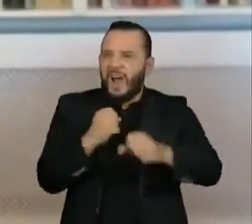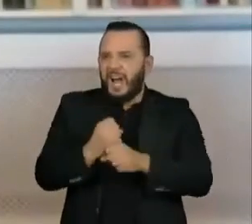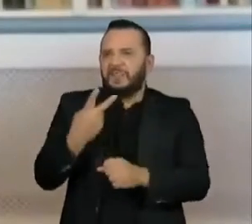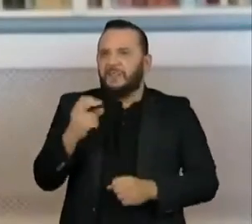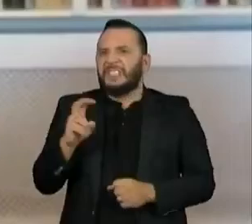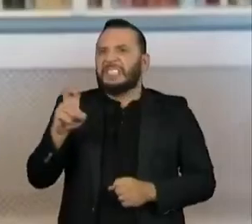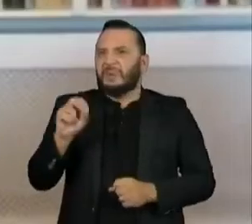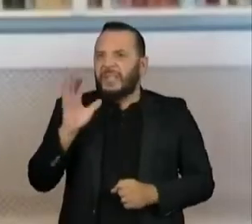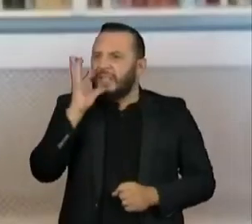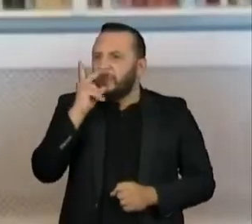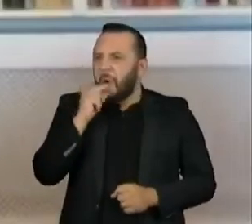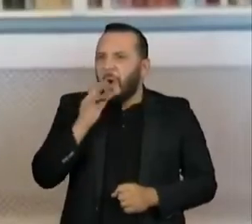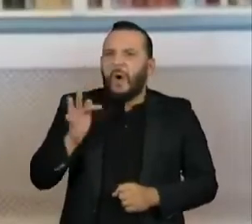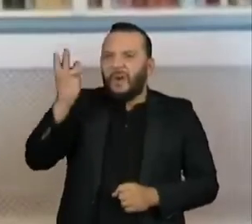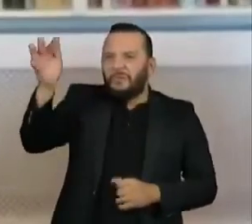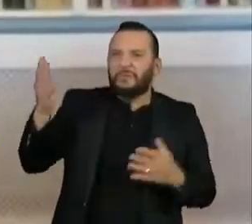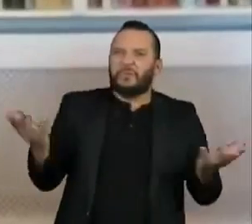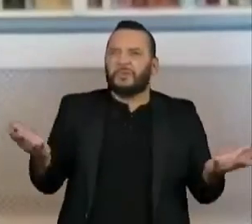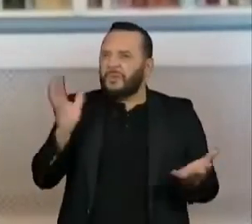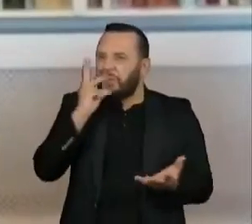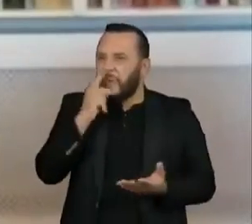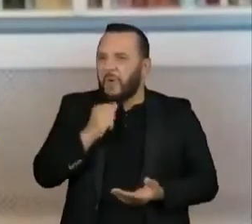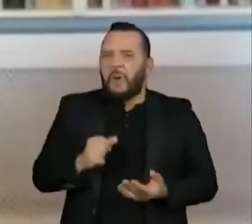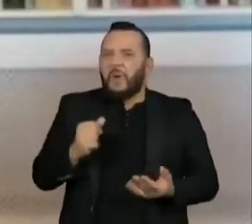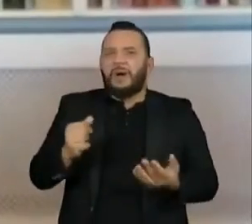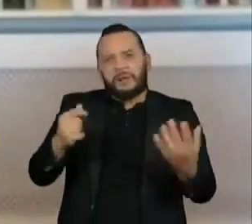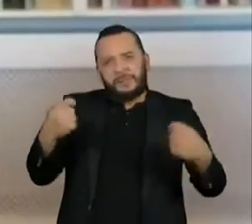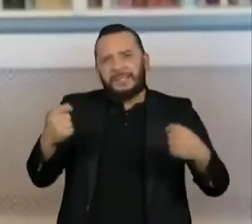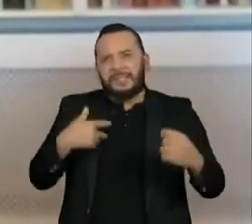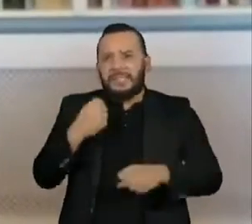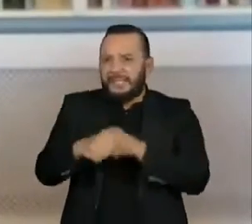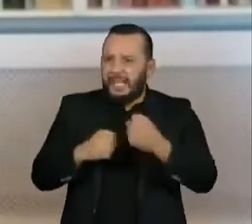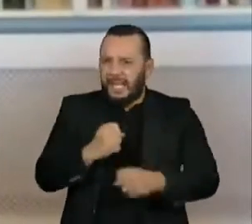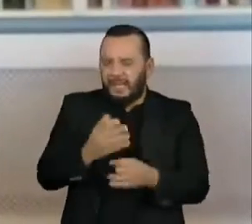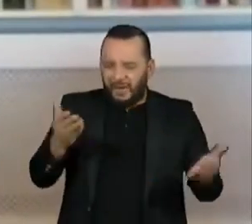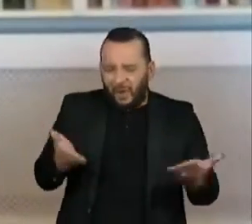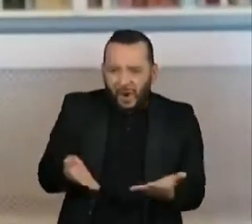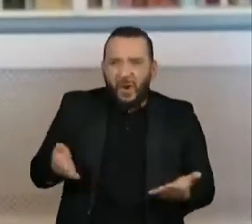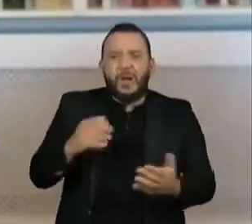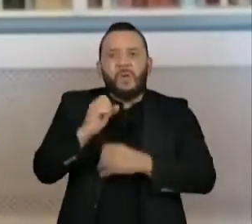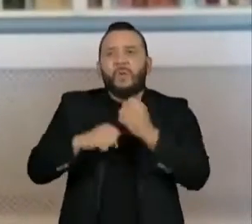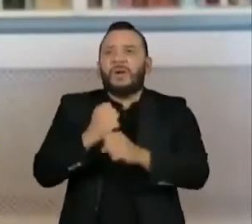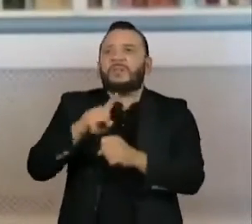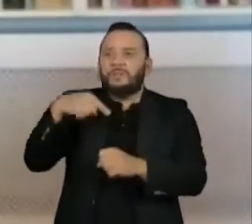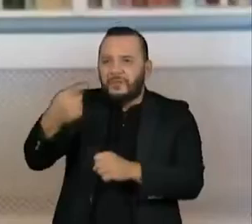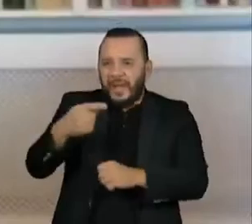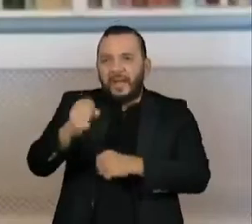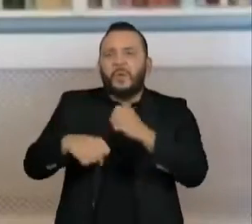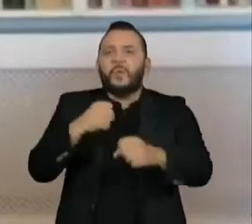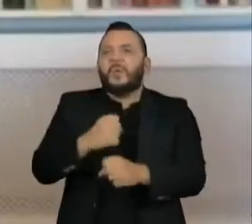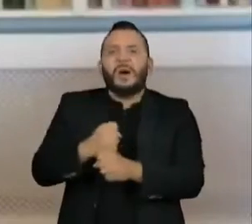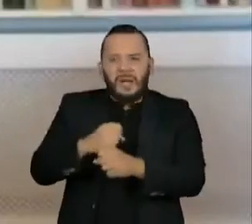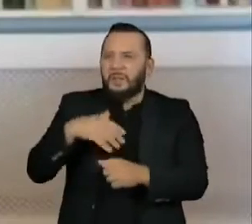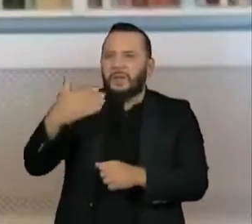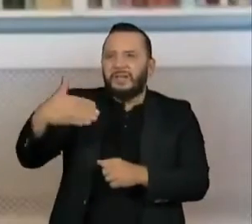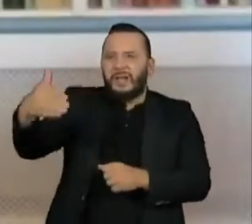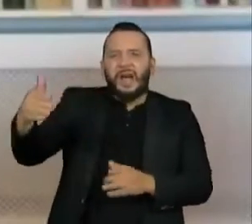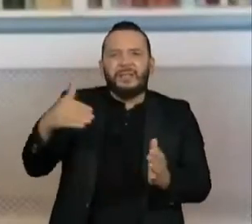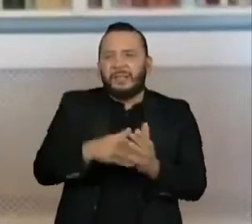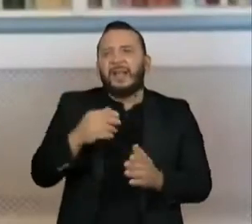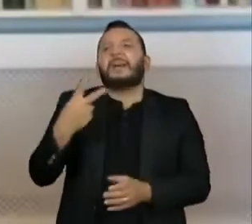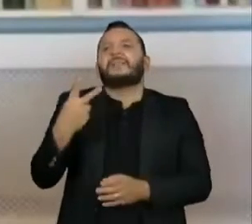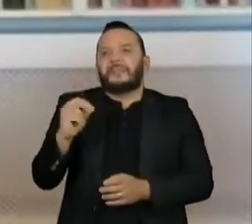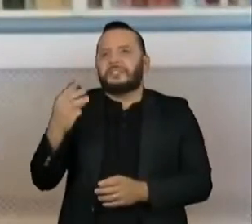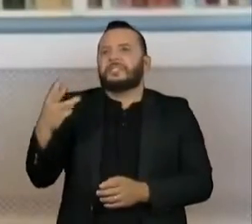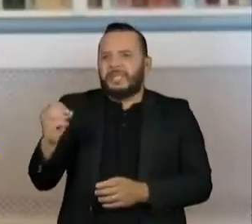is far too long away. What are you going to do this year, next year, the year after, up to 2030? And I absolutely agree